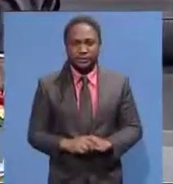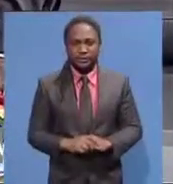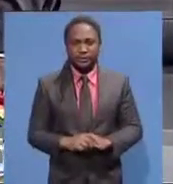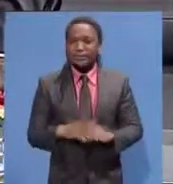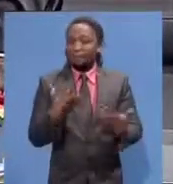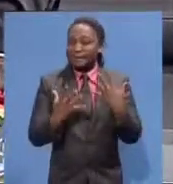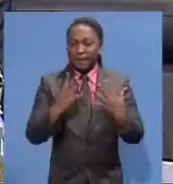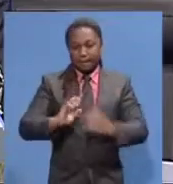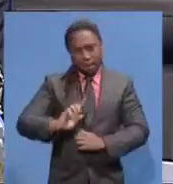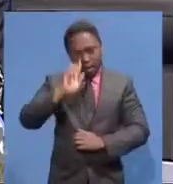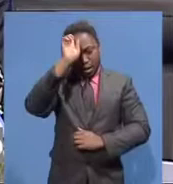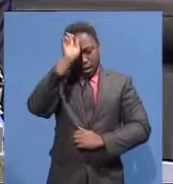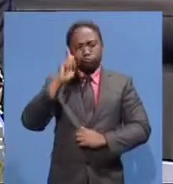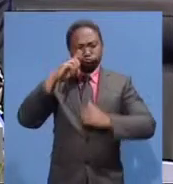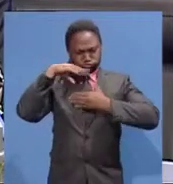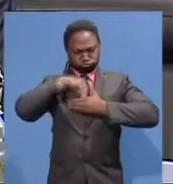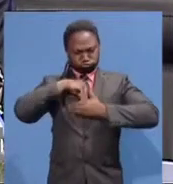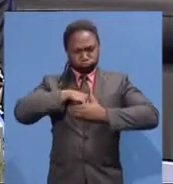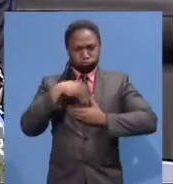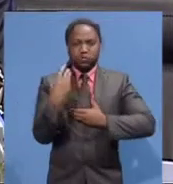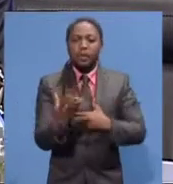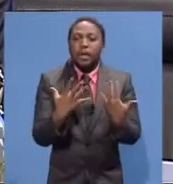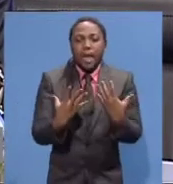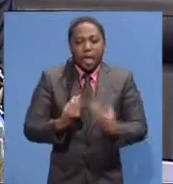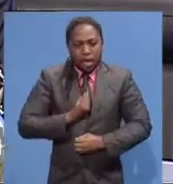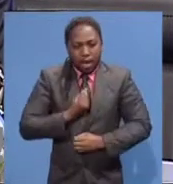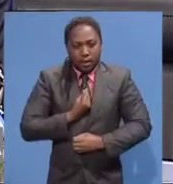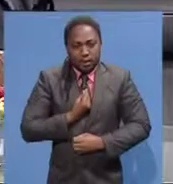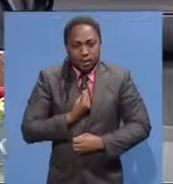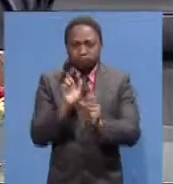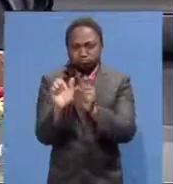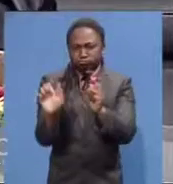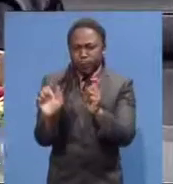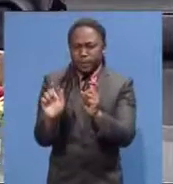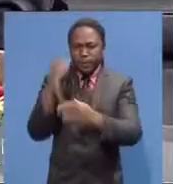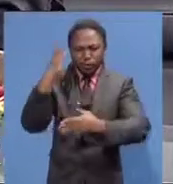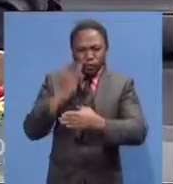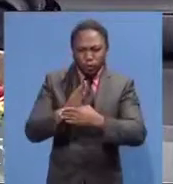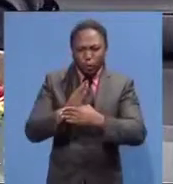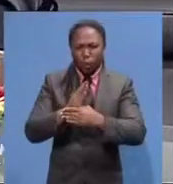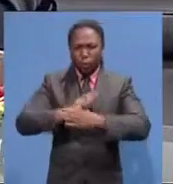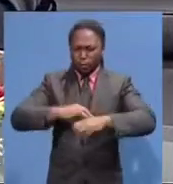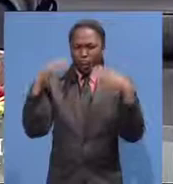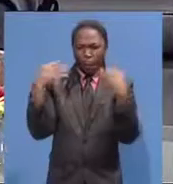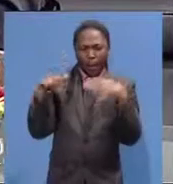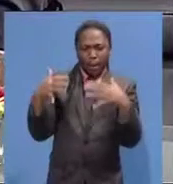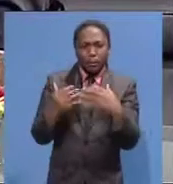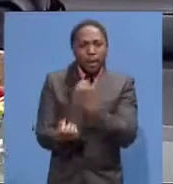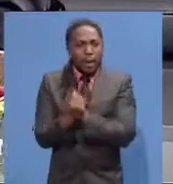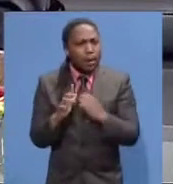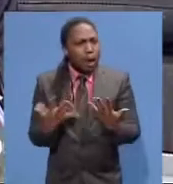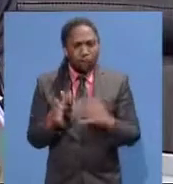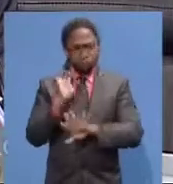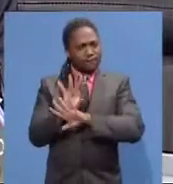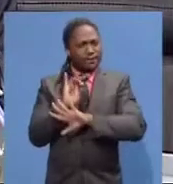of Utata Madiba. What is your advice to young people with regards to being extraordinary in Utata Madiba? I think the